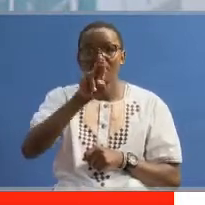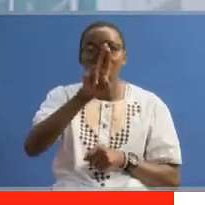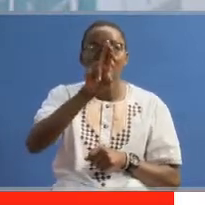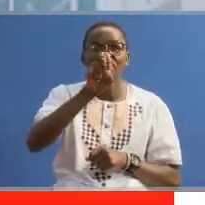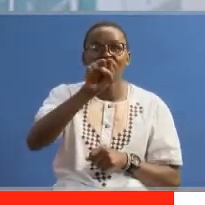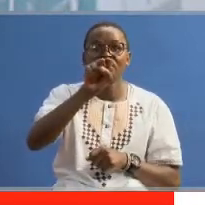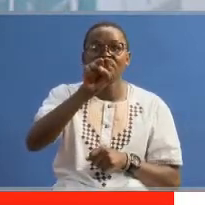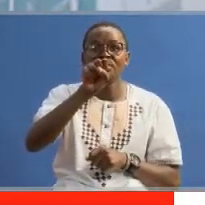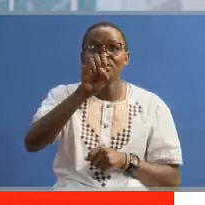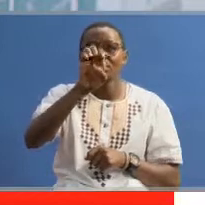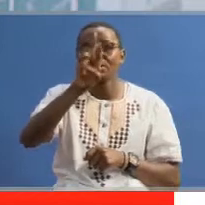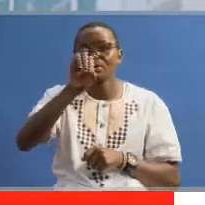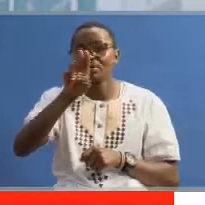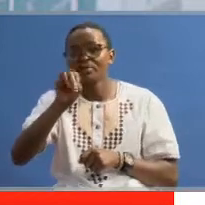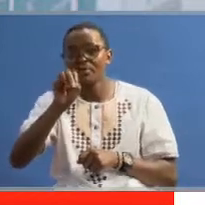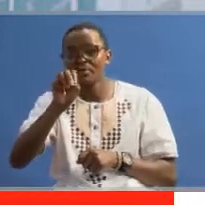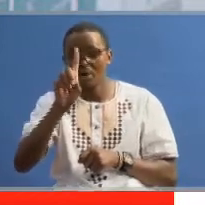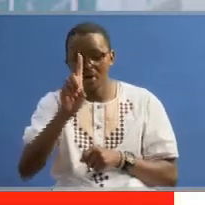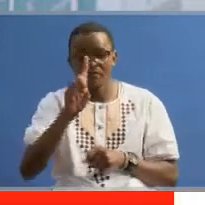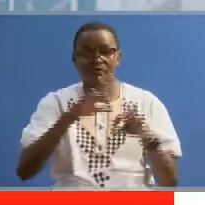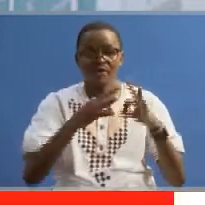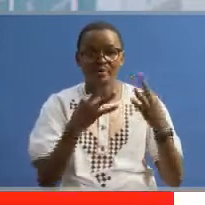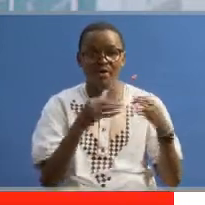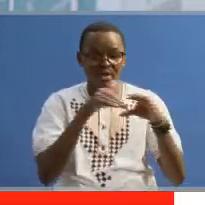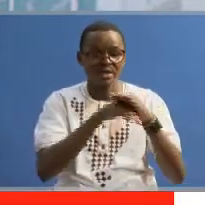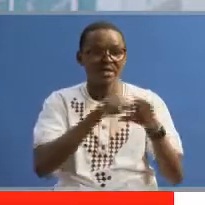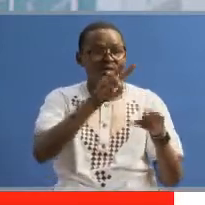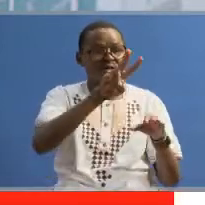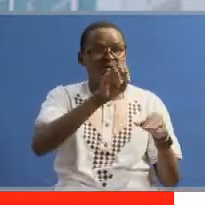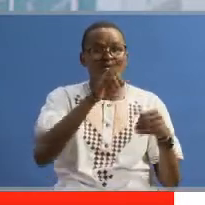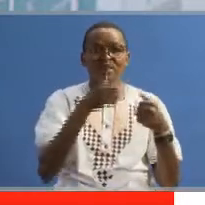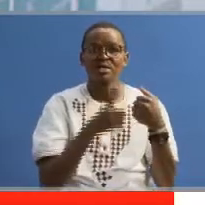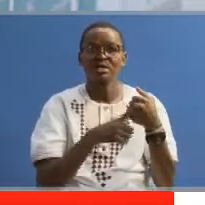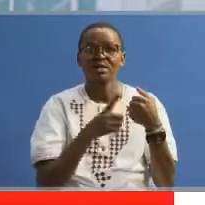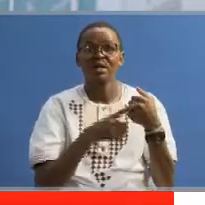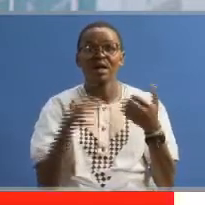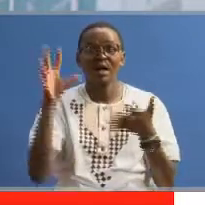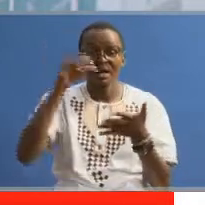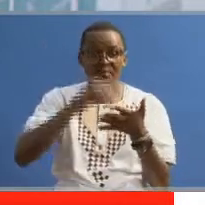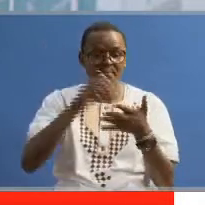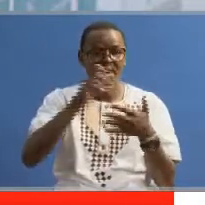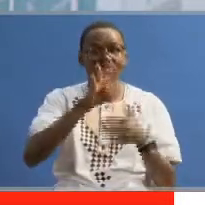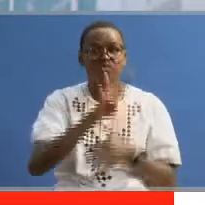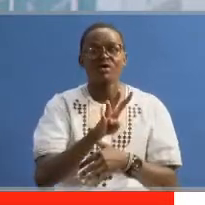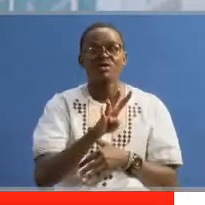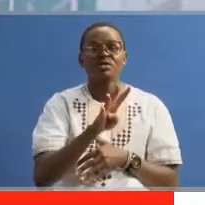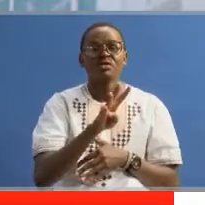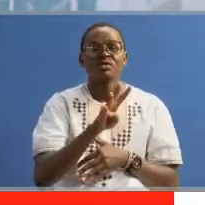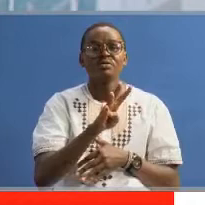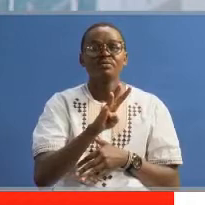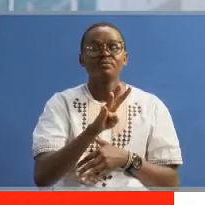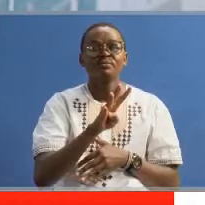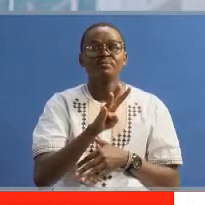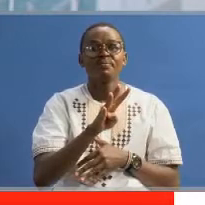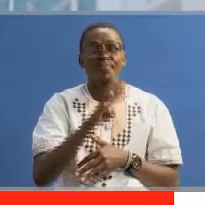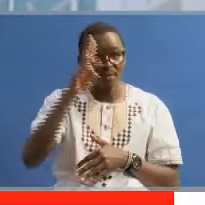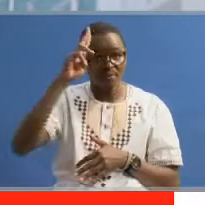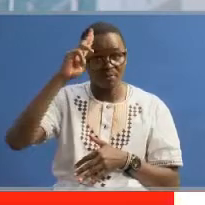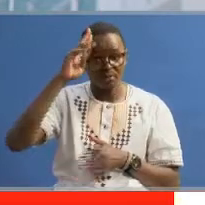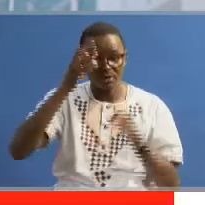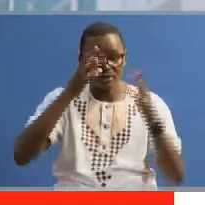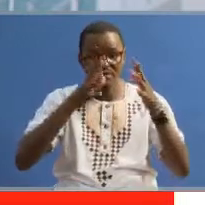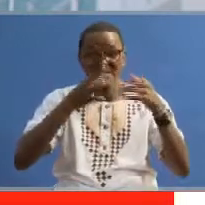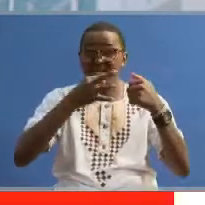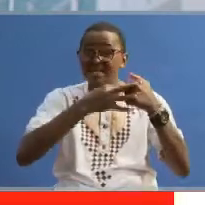up against this. Like there's a family in 2016, again in April, that police officer